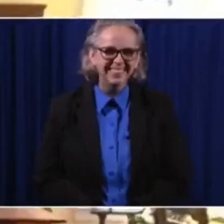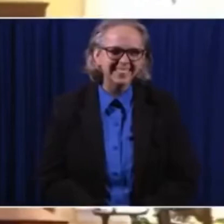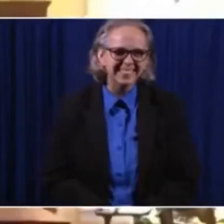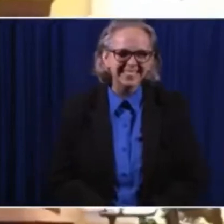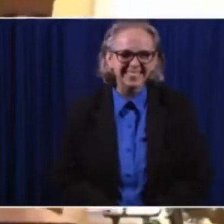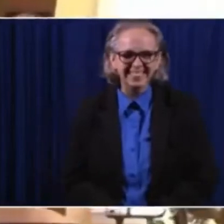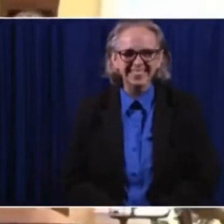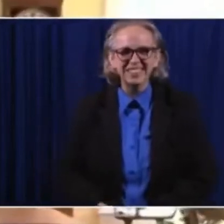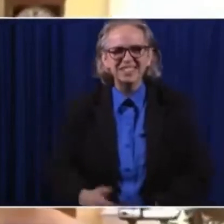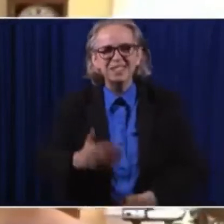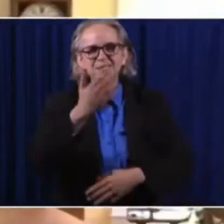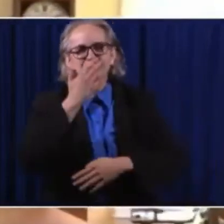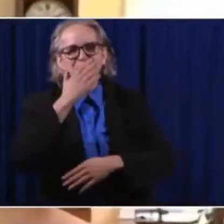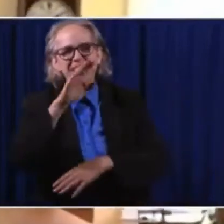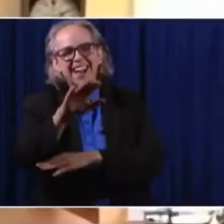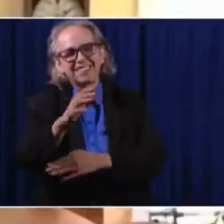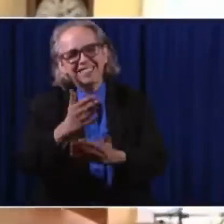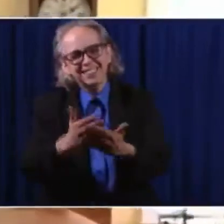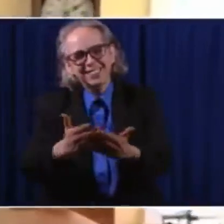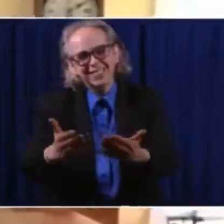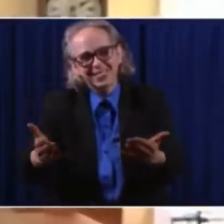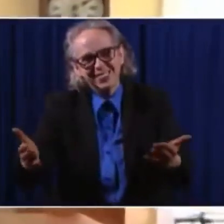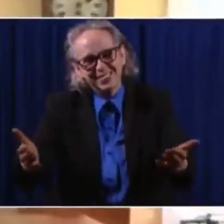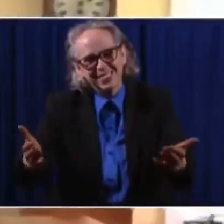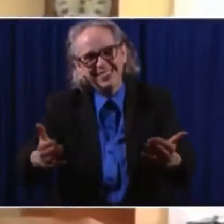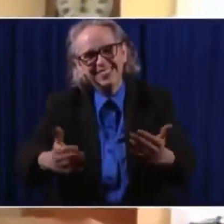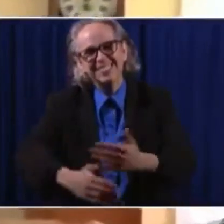Good afternoon, everyone.